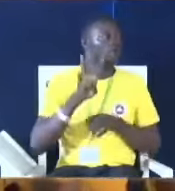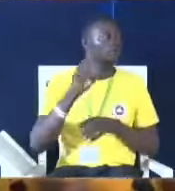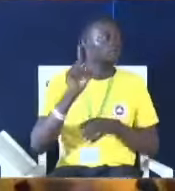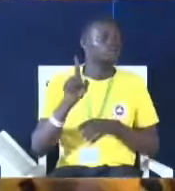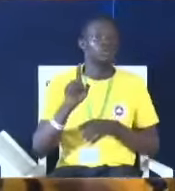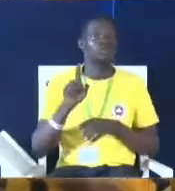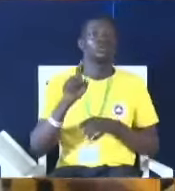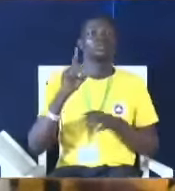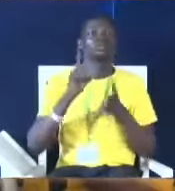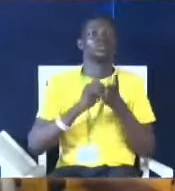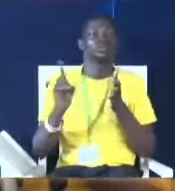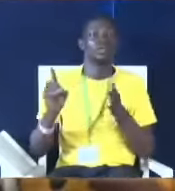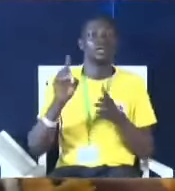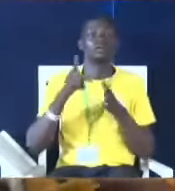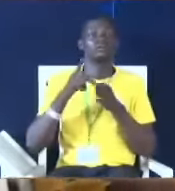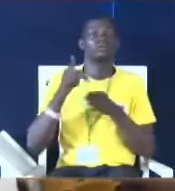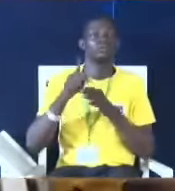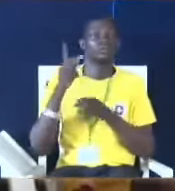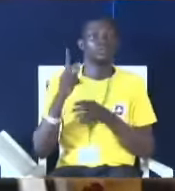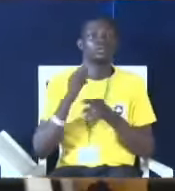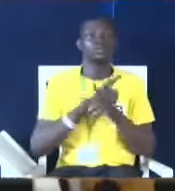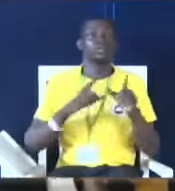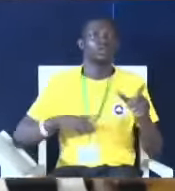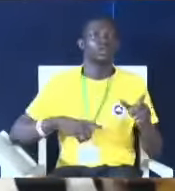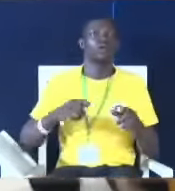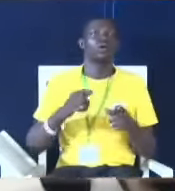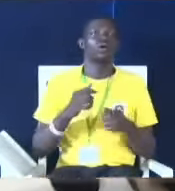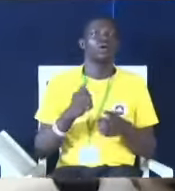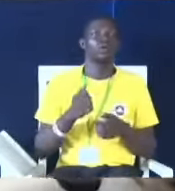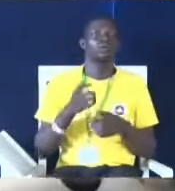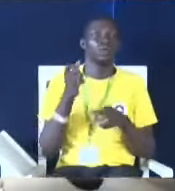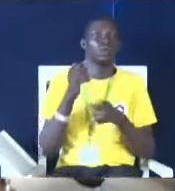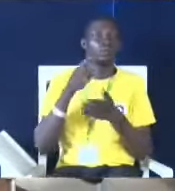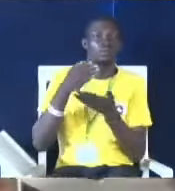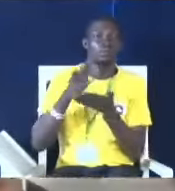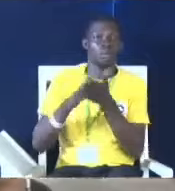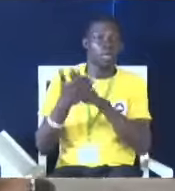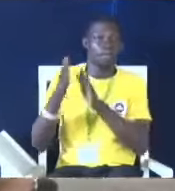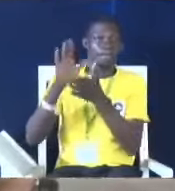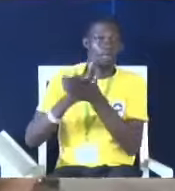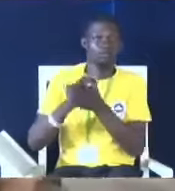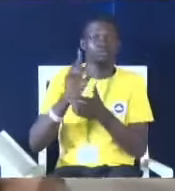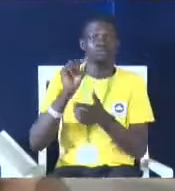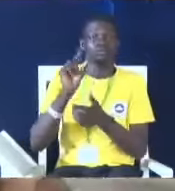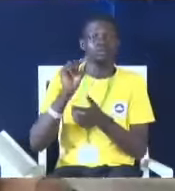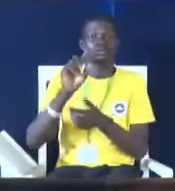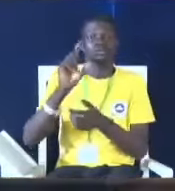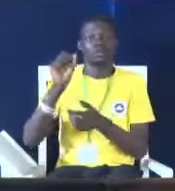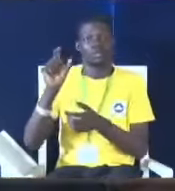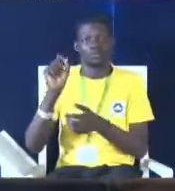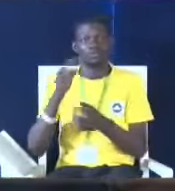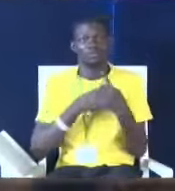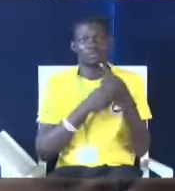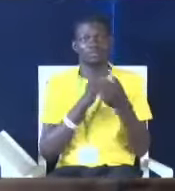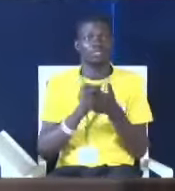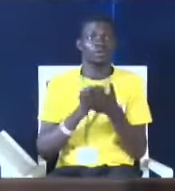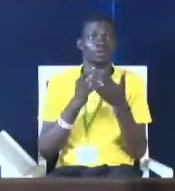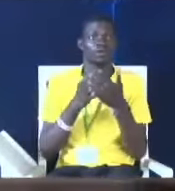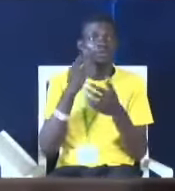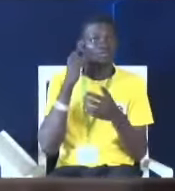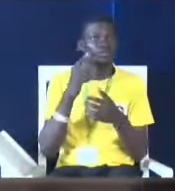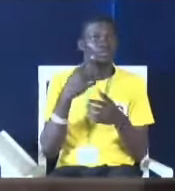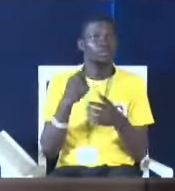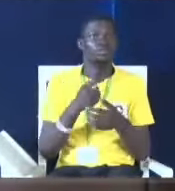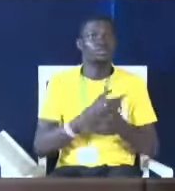Niger Province 3. The Lord, we got married 2011, and since then we've been waiting for the fruit